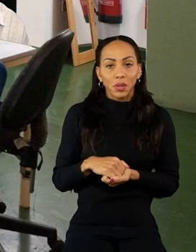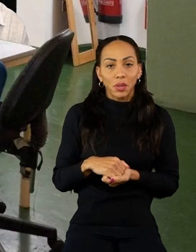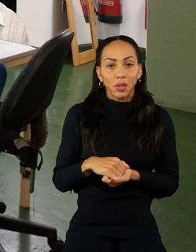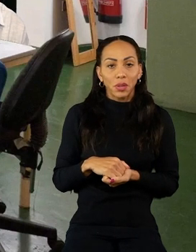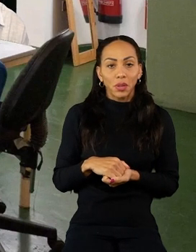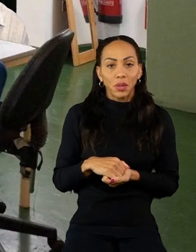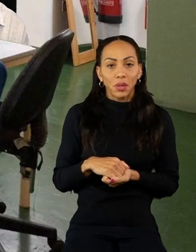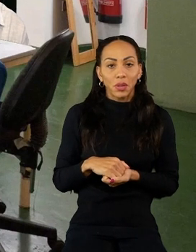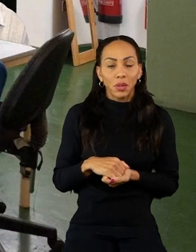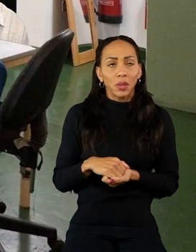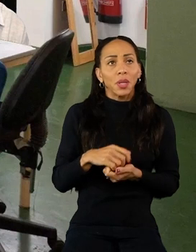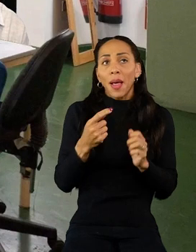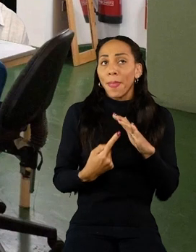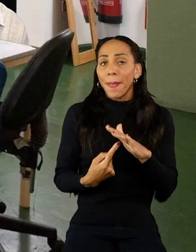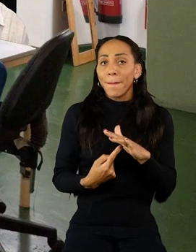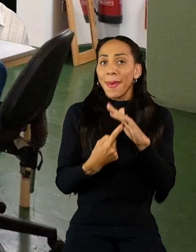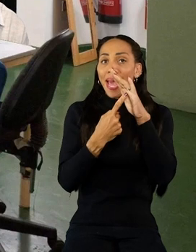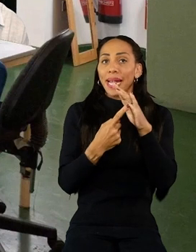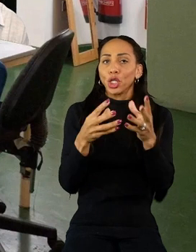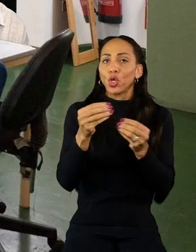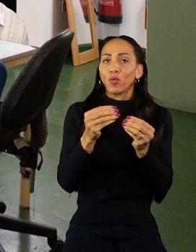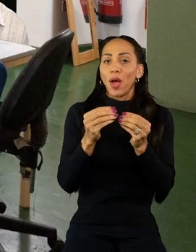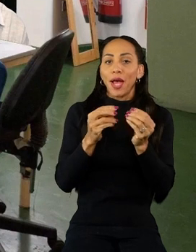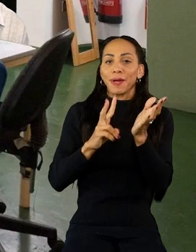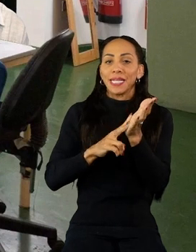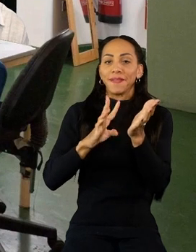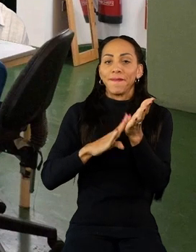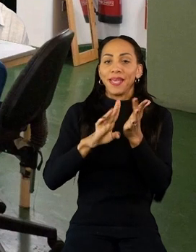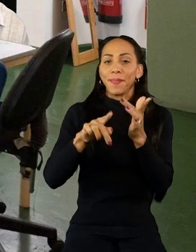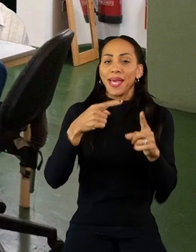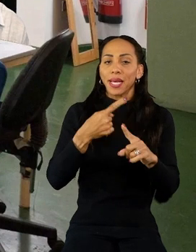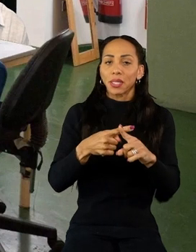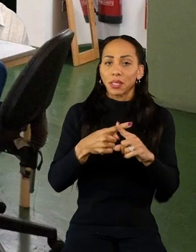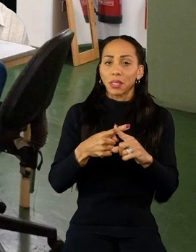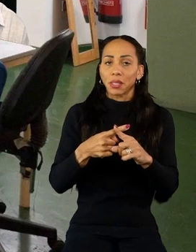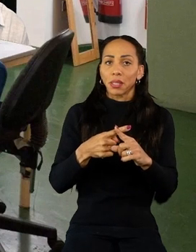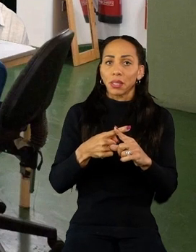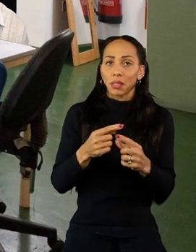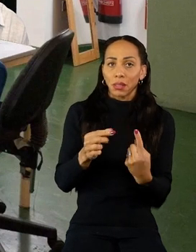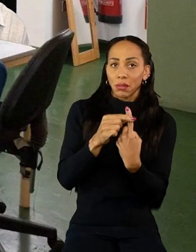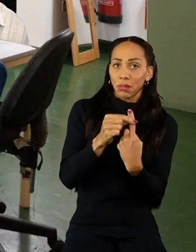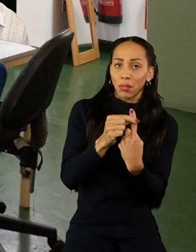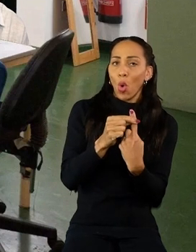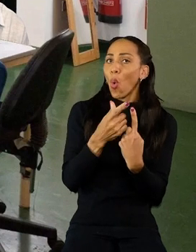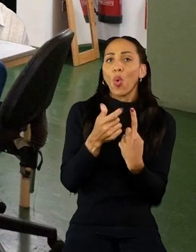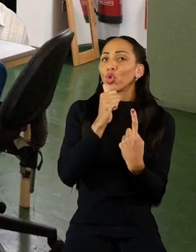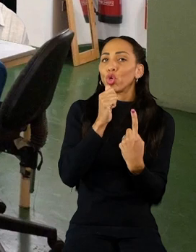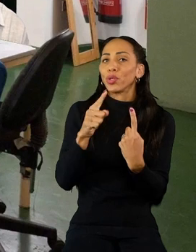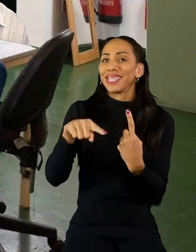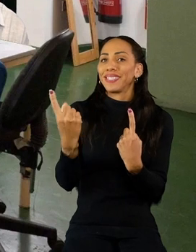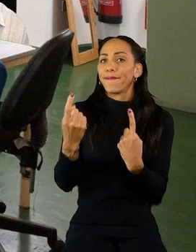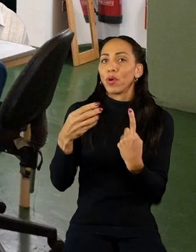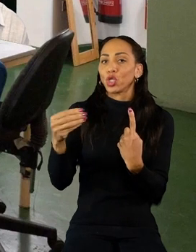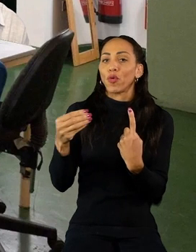disturb others, but I can read it. So I was just asking if the main compositing software is vMix, or you